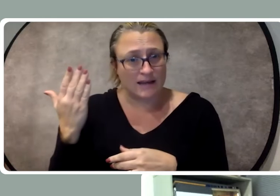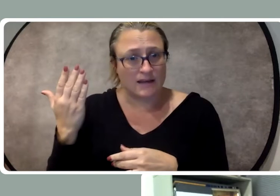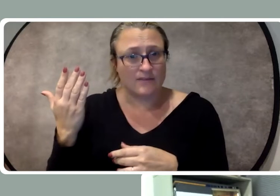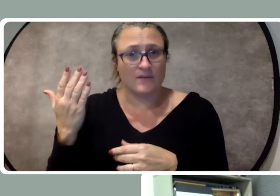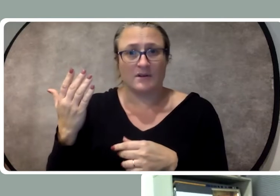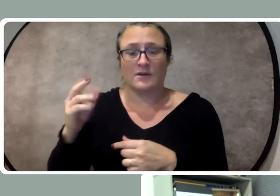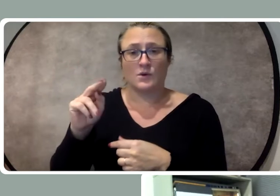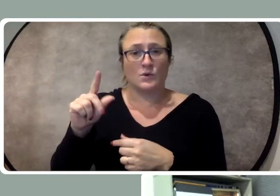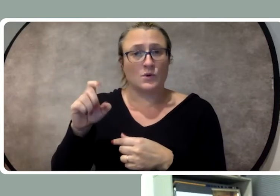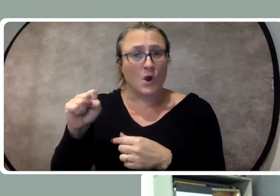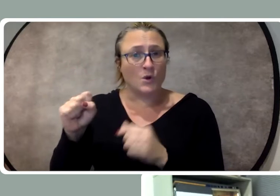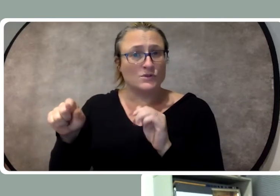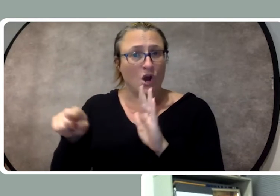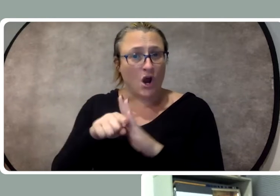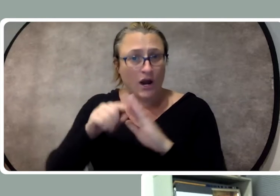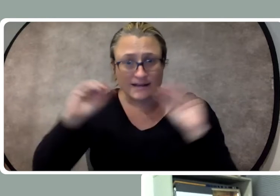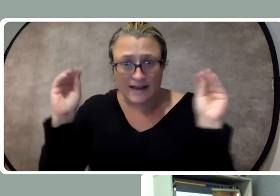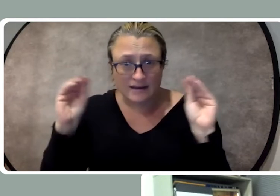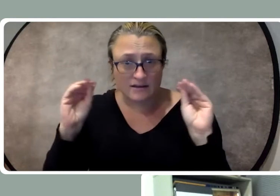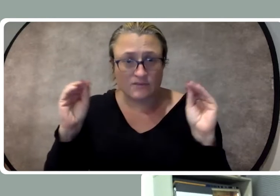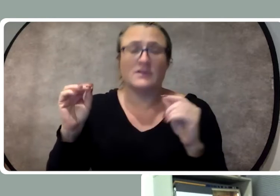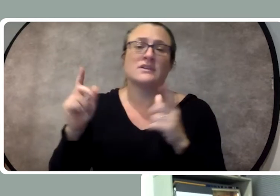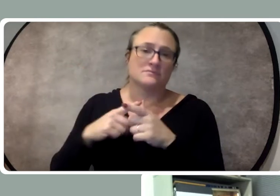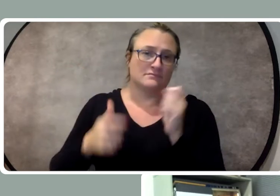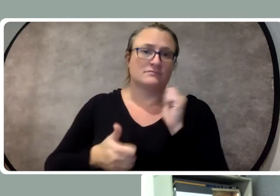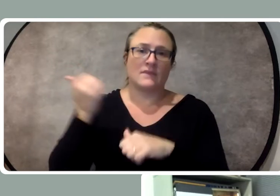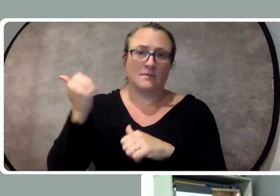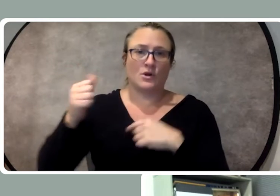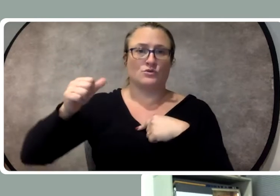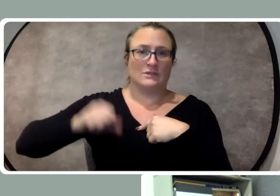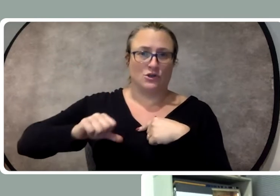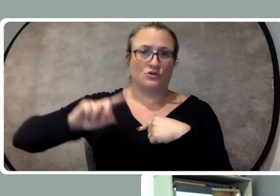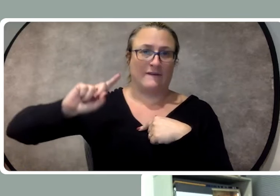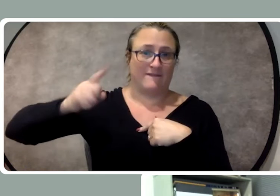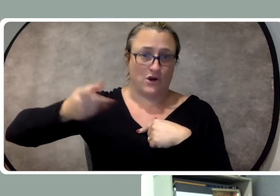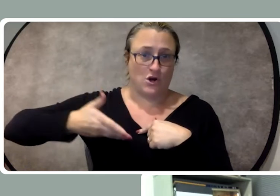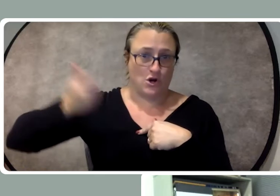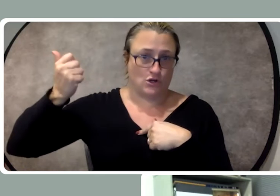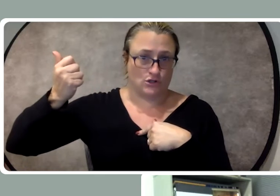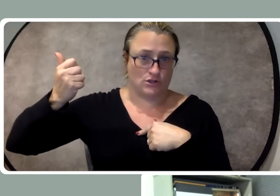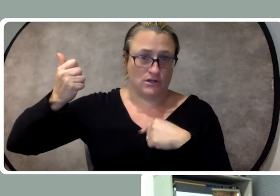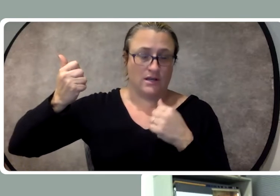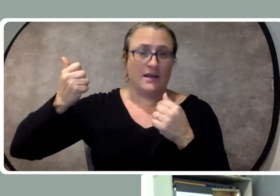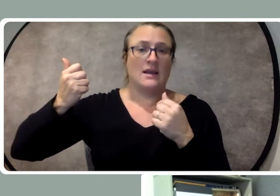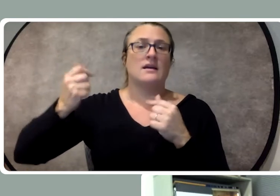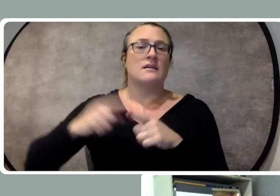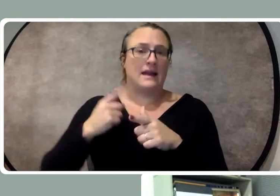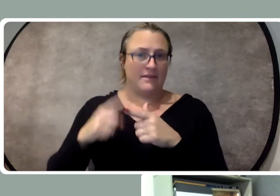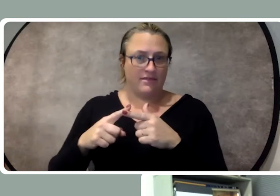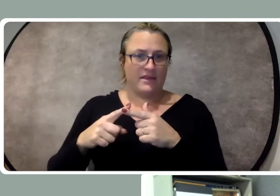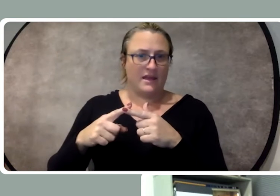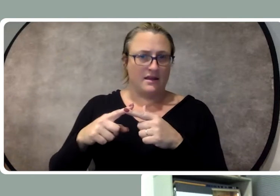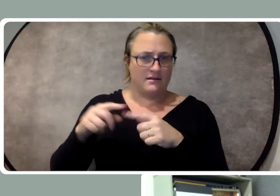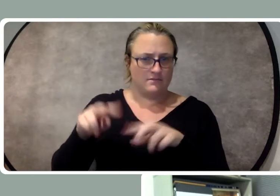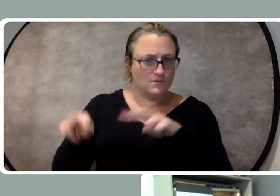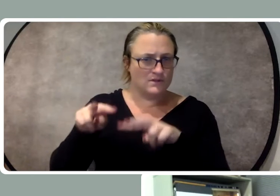nodes are negative, most of the time we will have them do surgery first, and we will see, exactly what